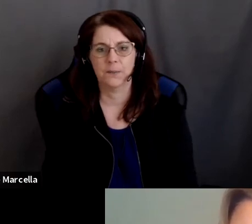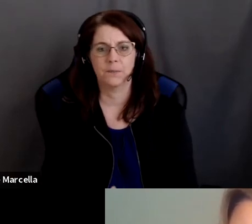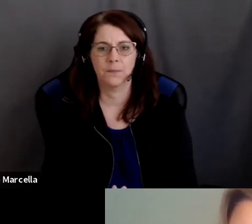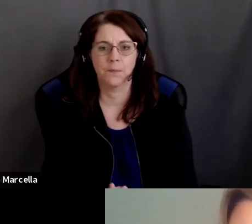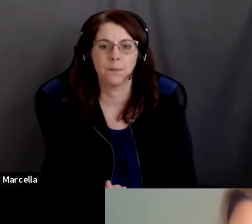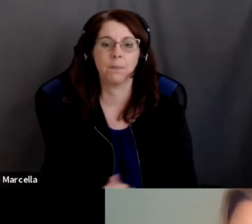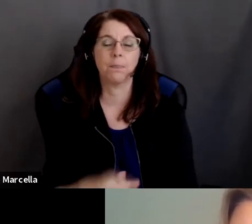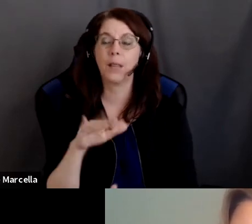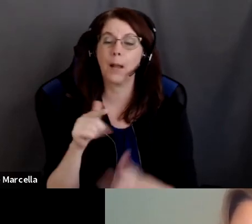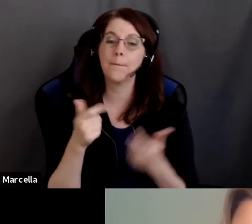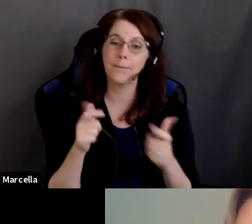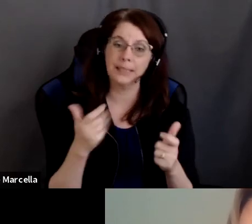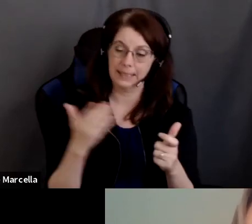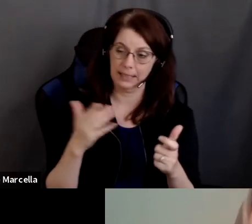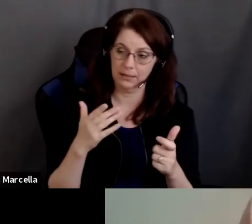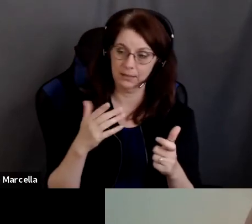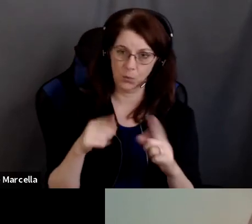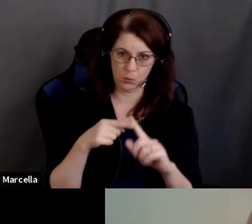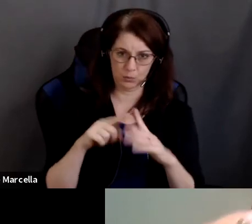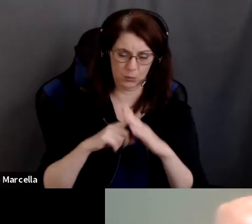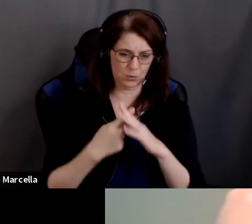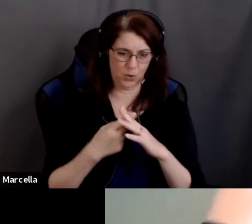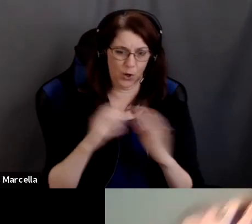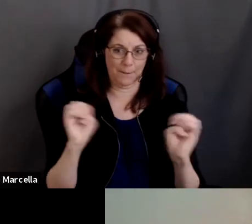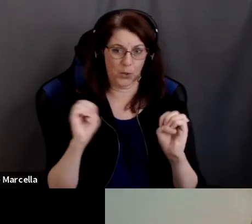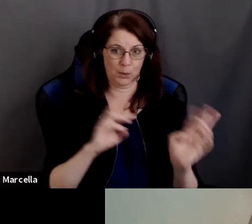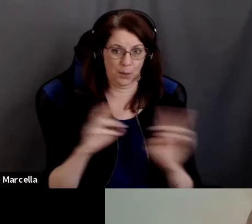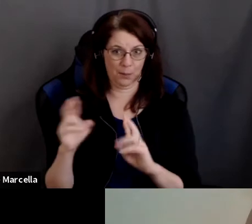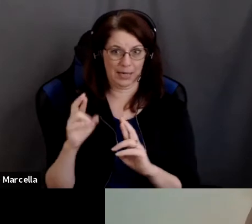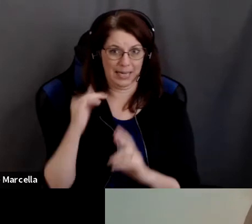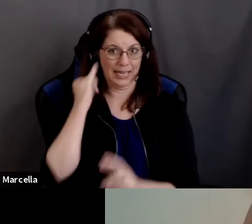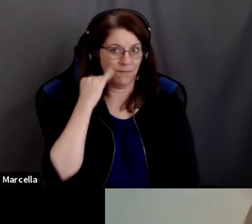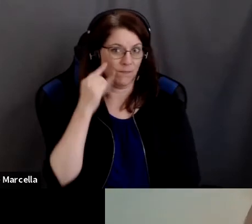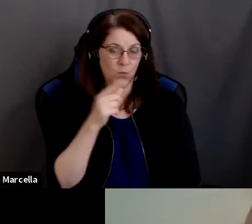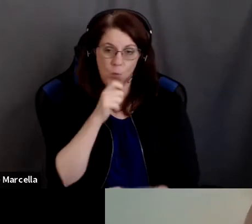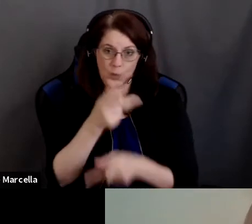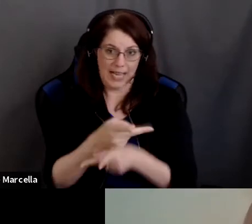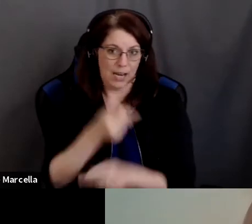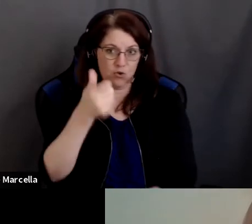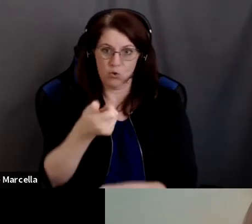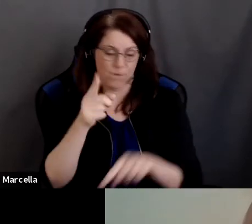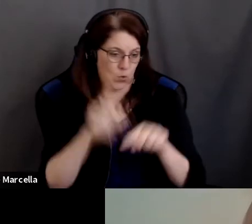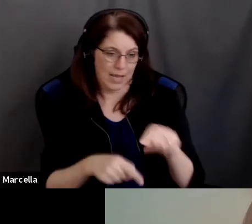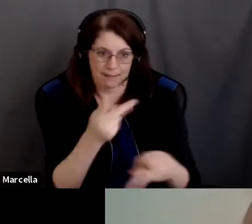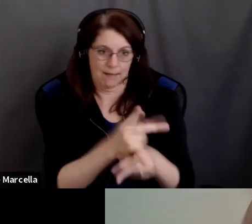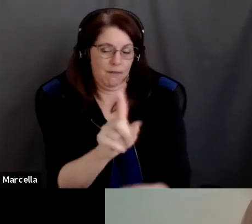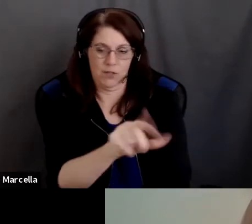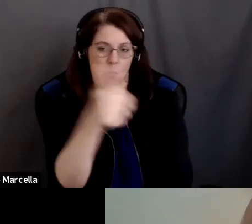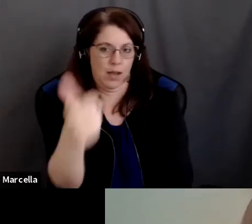going to find when you start into emergency preparation is if you don't take care of yourself, you can't take care of somebody